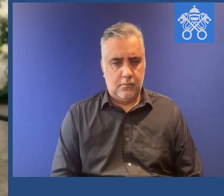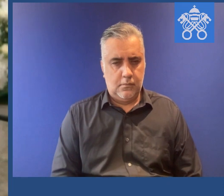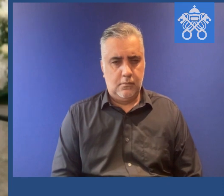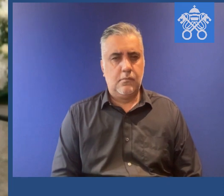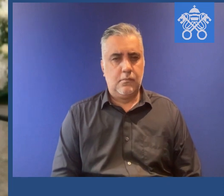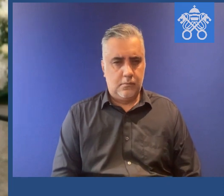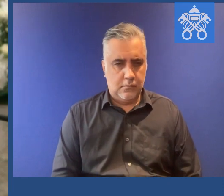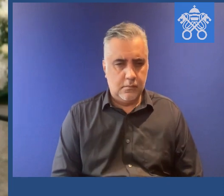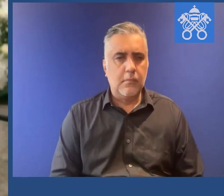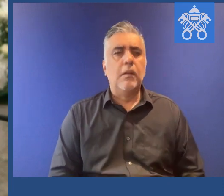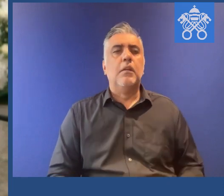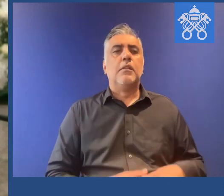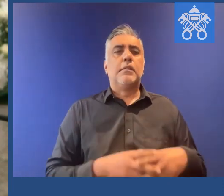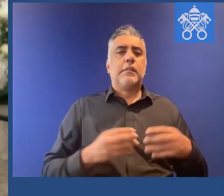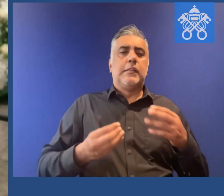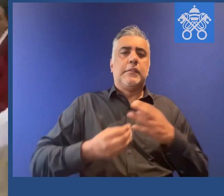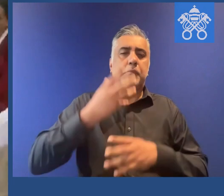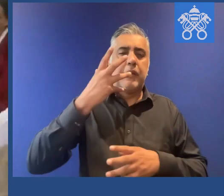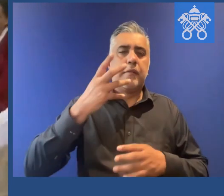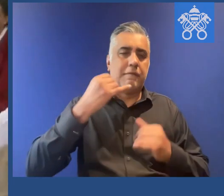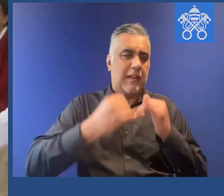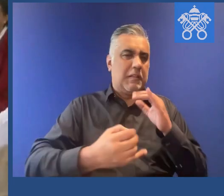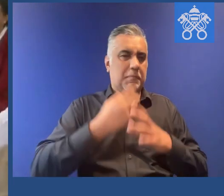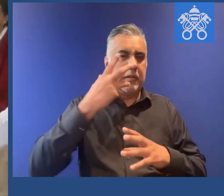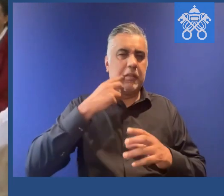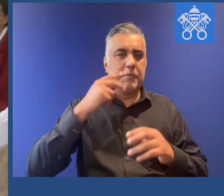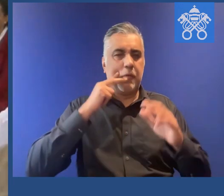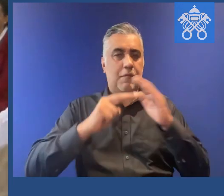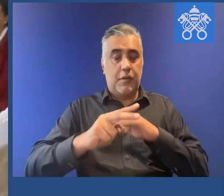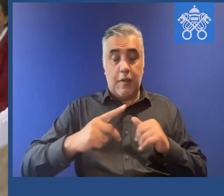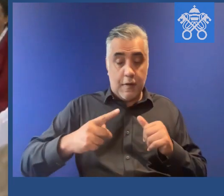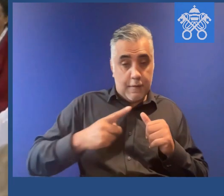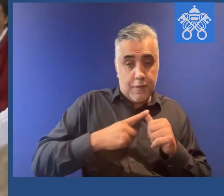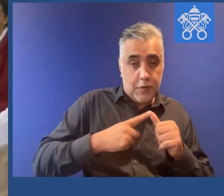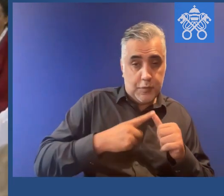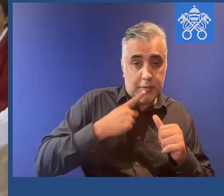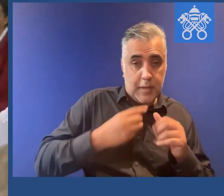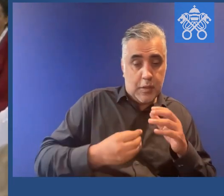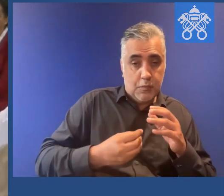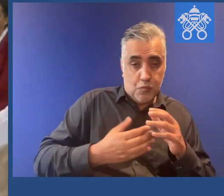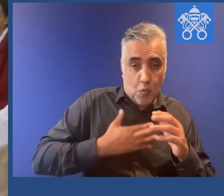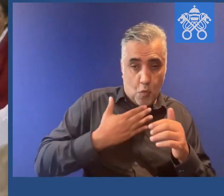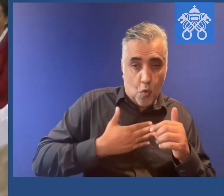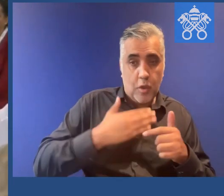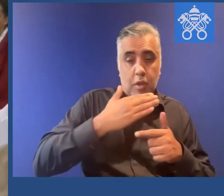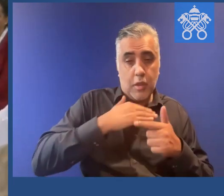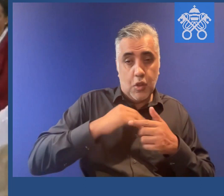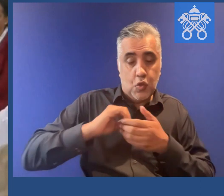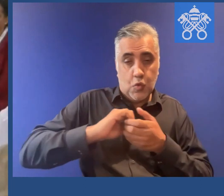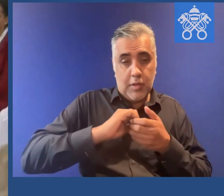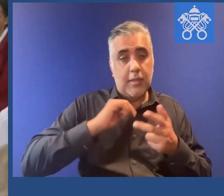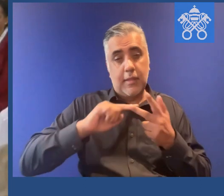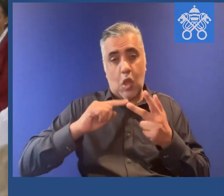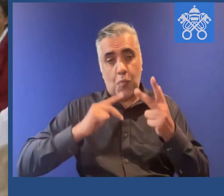Finally, the Spirit is a wellspring of prophecy. First, we said that He is a wellspring of joy, then unity, and